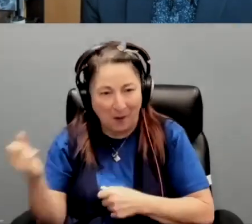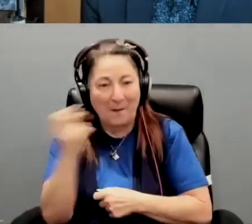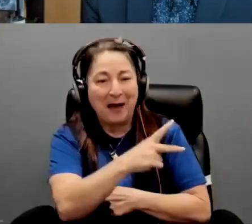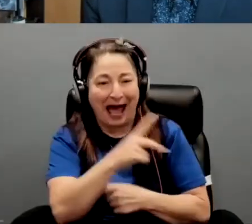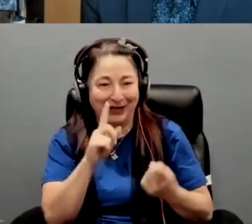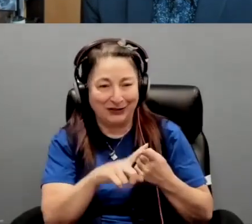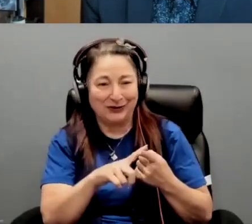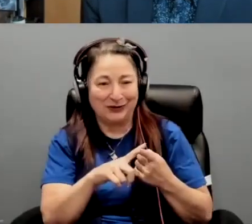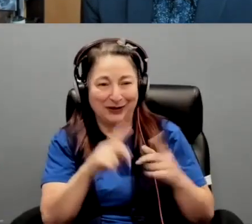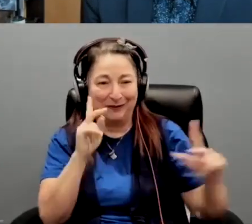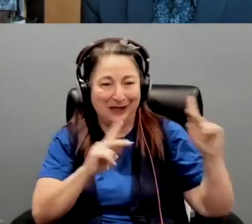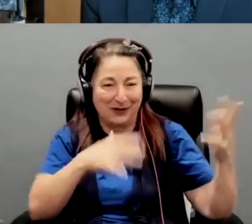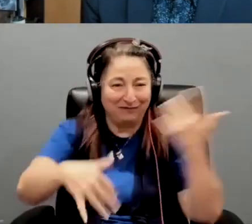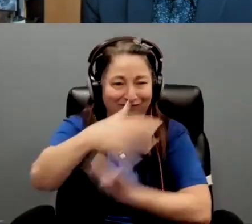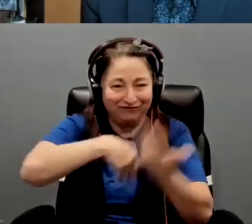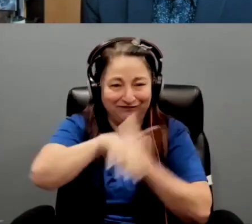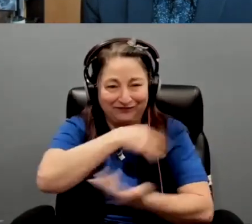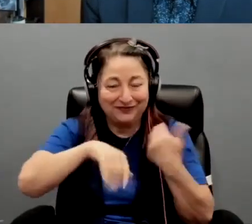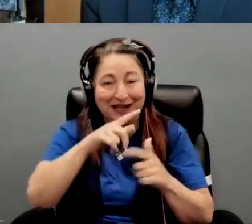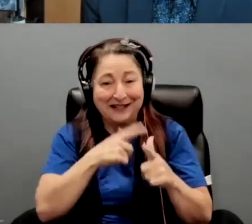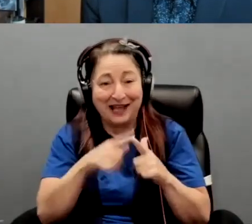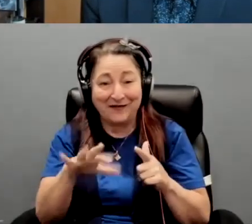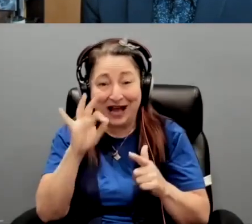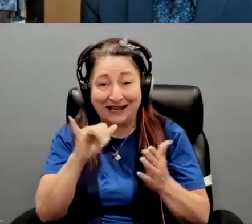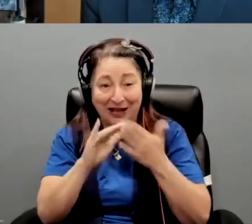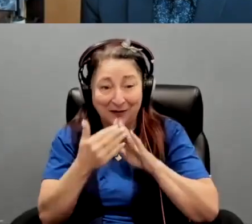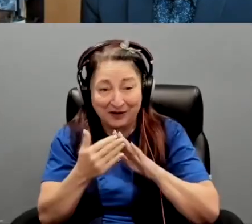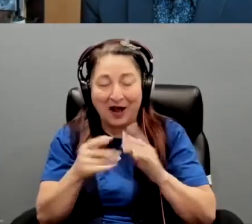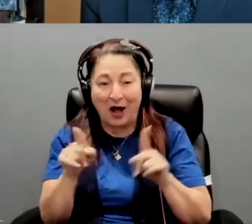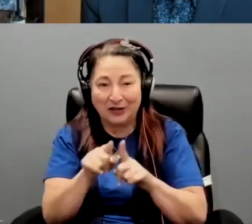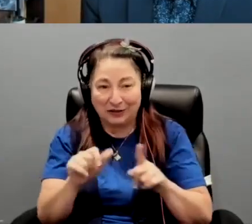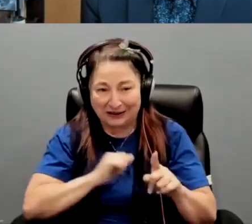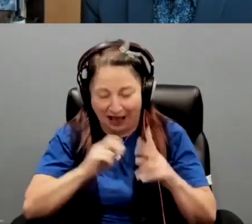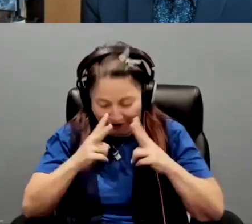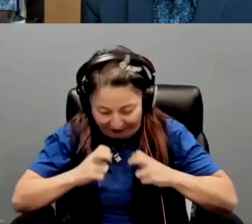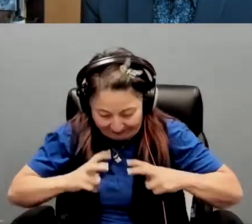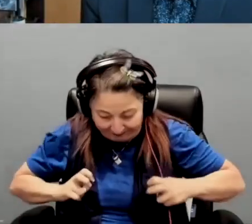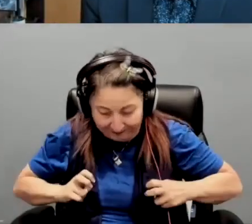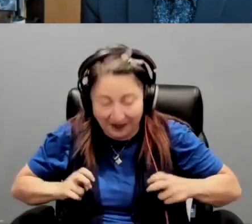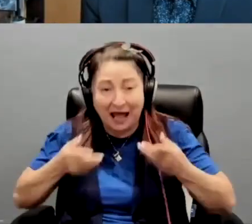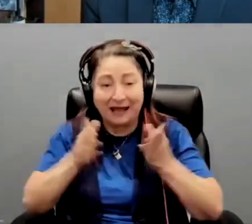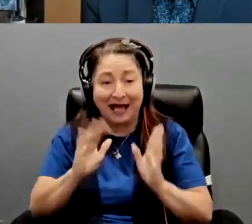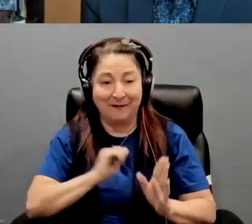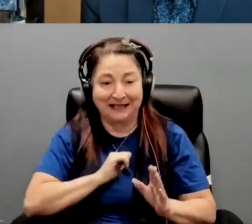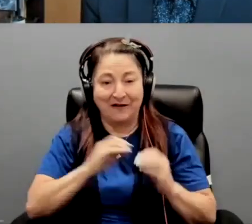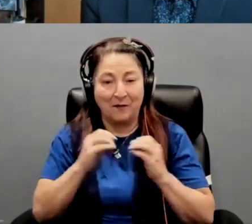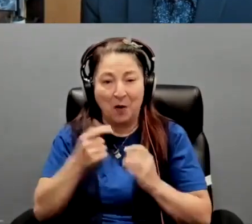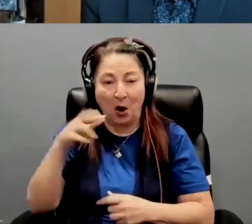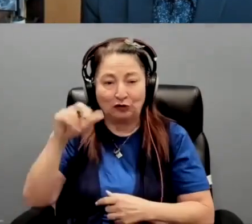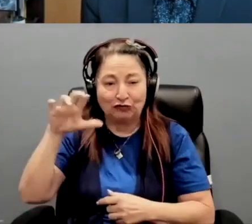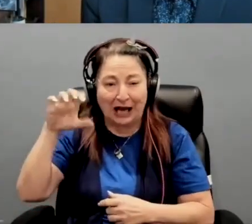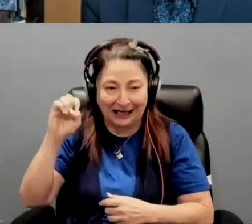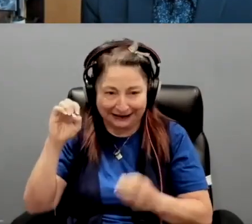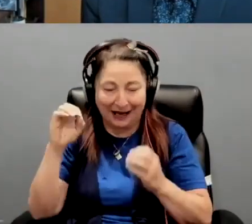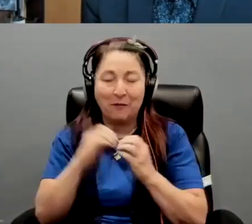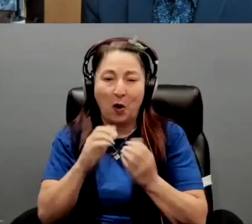I think finding that community and also looking inward and allowing myself more grace and just being kinder to myself.